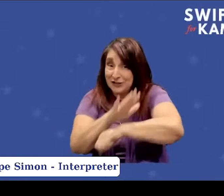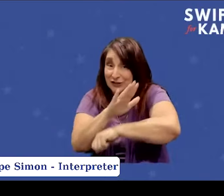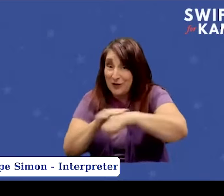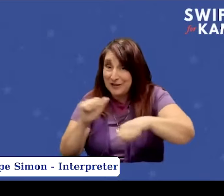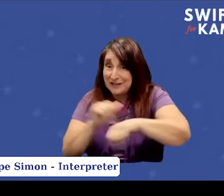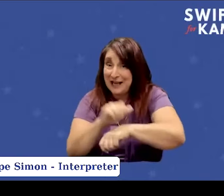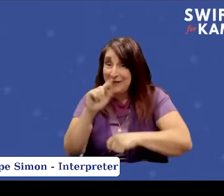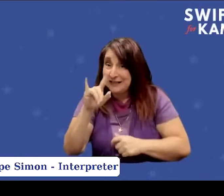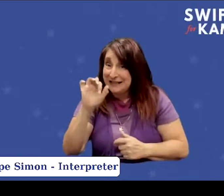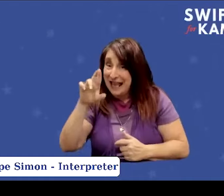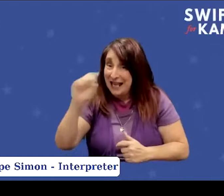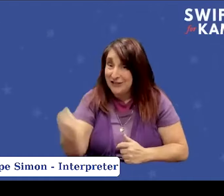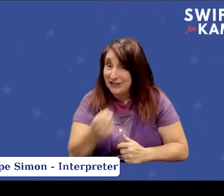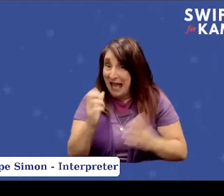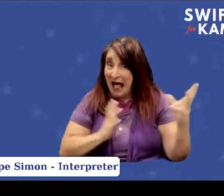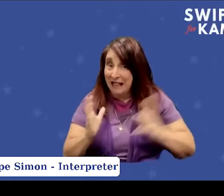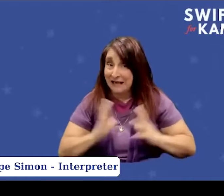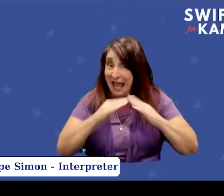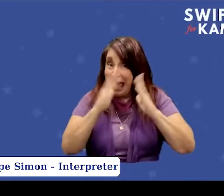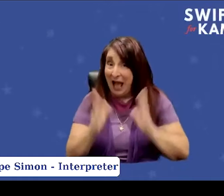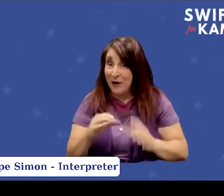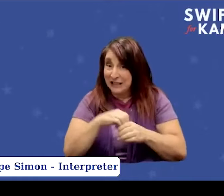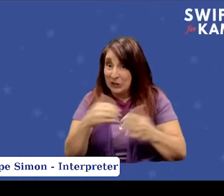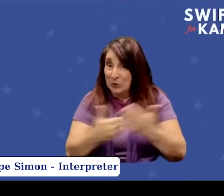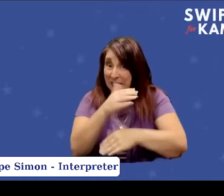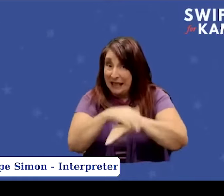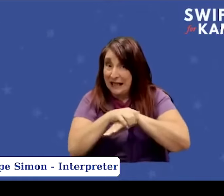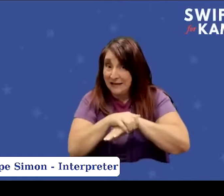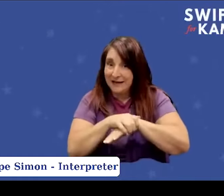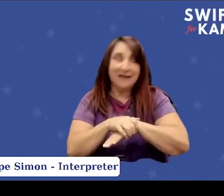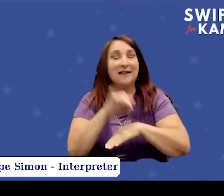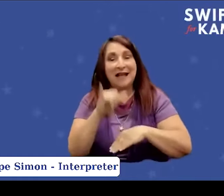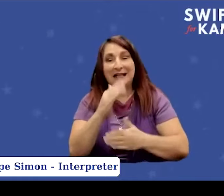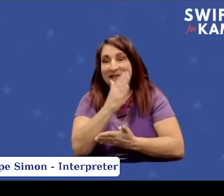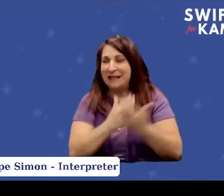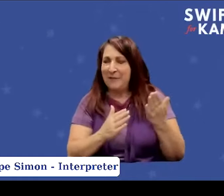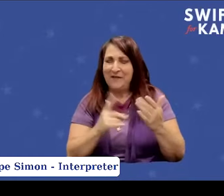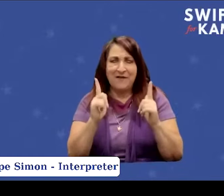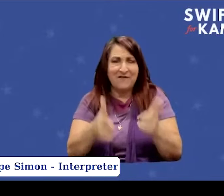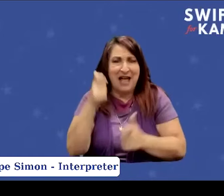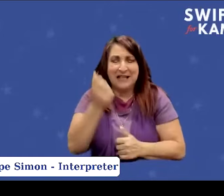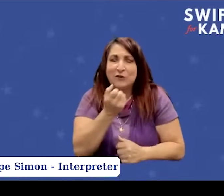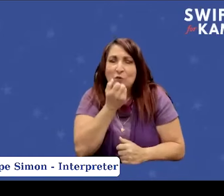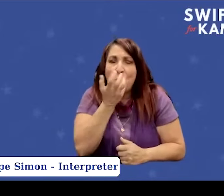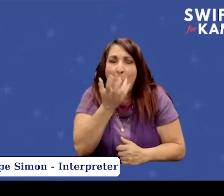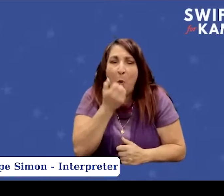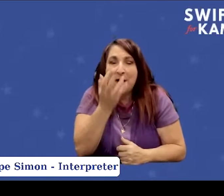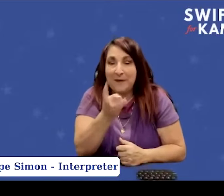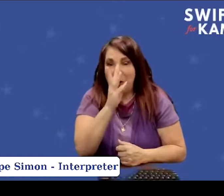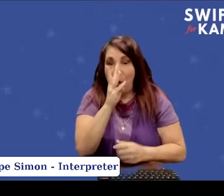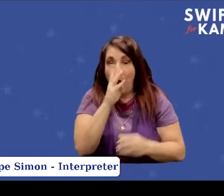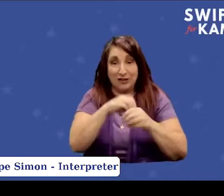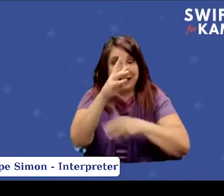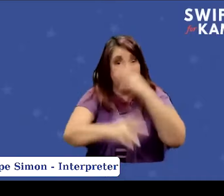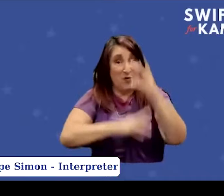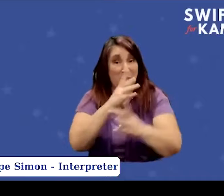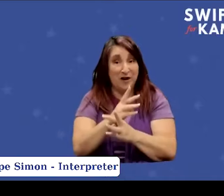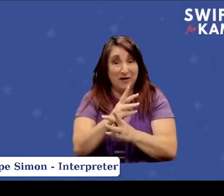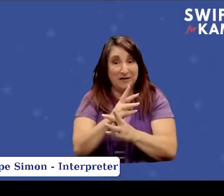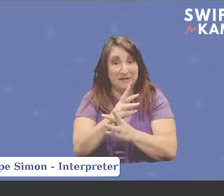house in New England are some of the fastest warming waters in the world outside